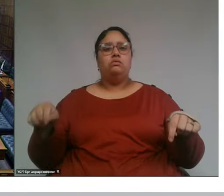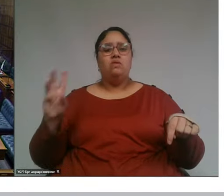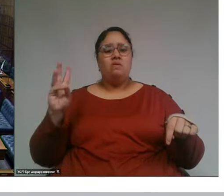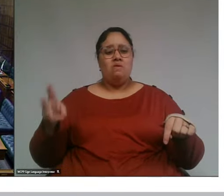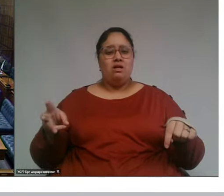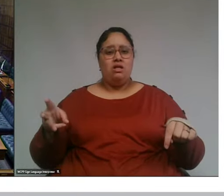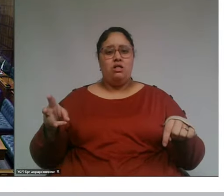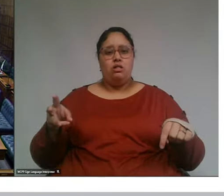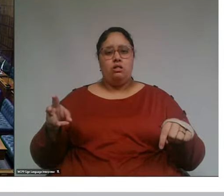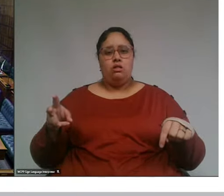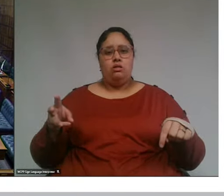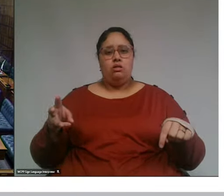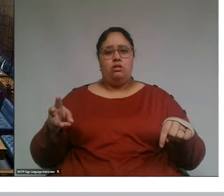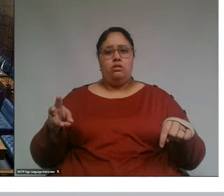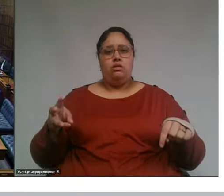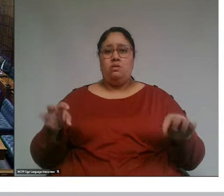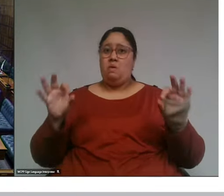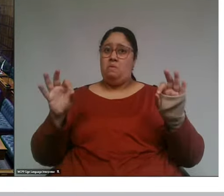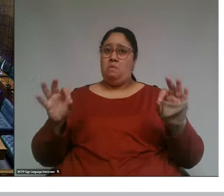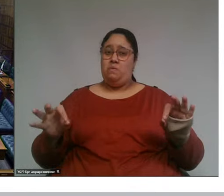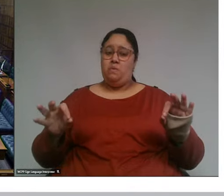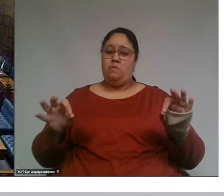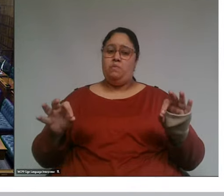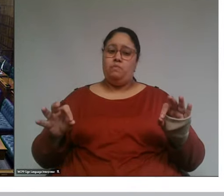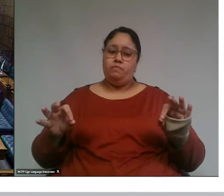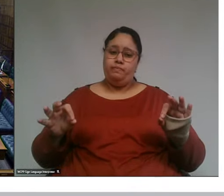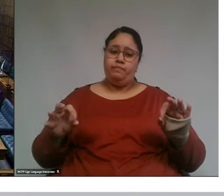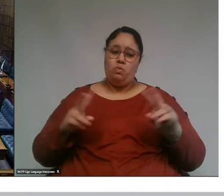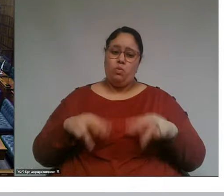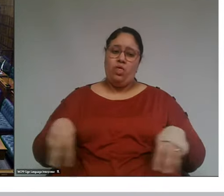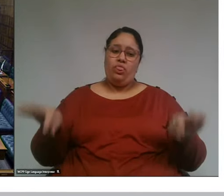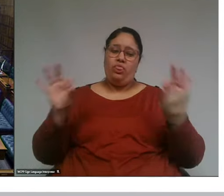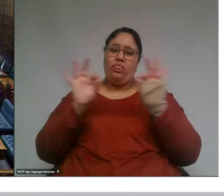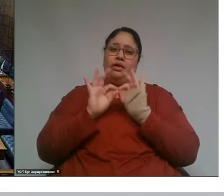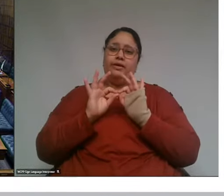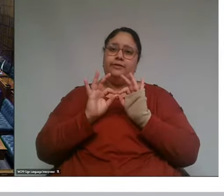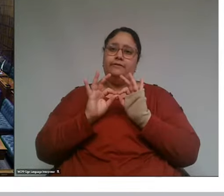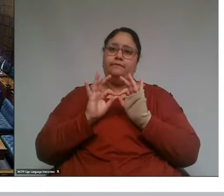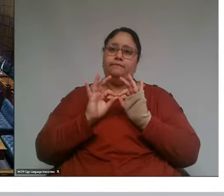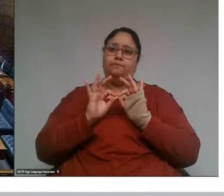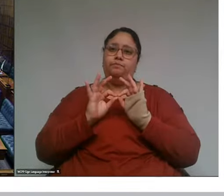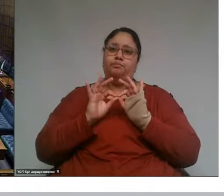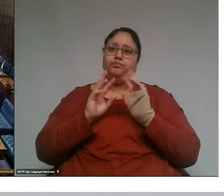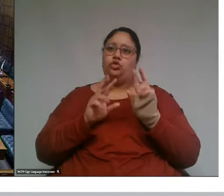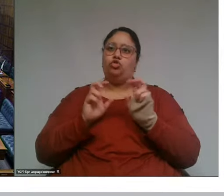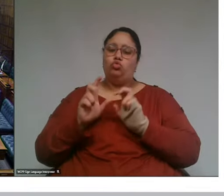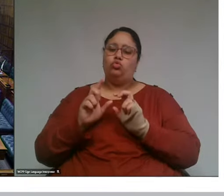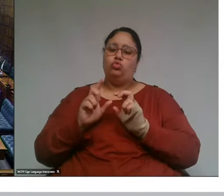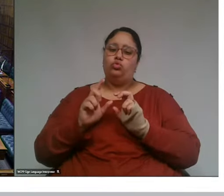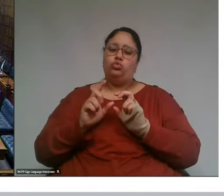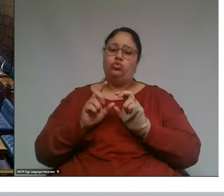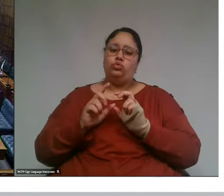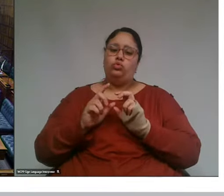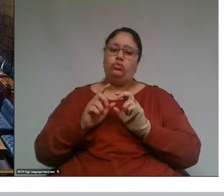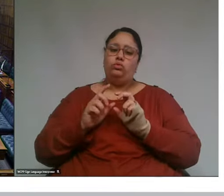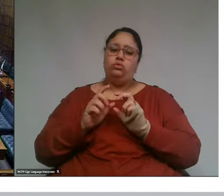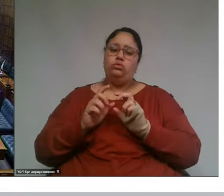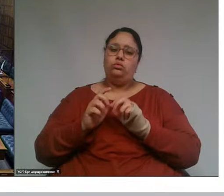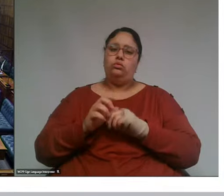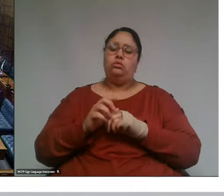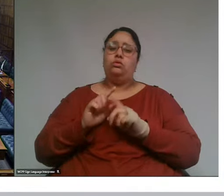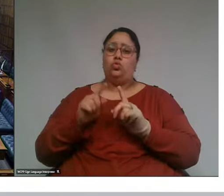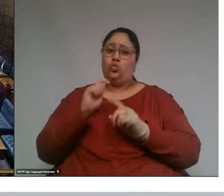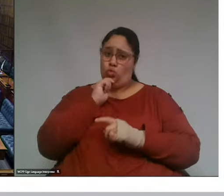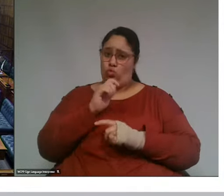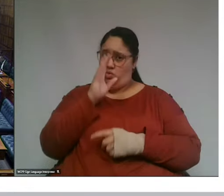would be a viable uh issue to pursue uh do you